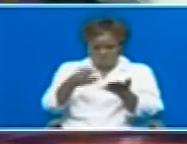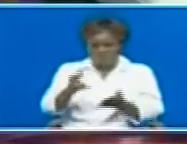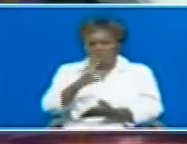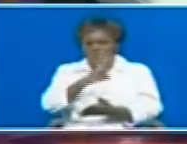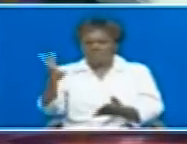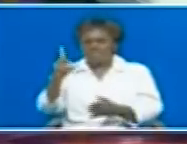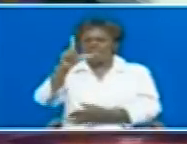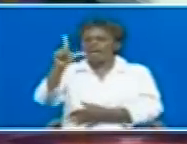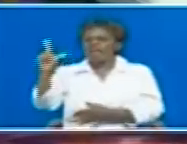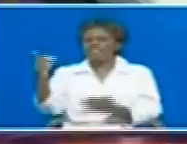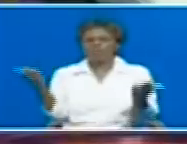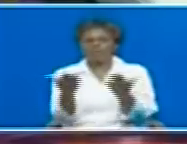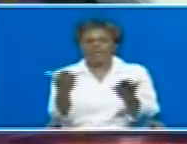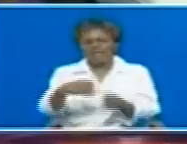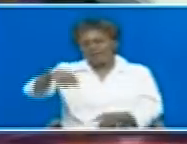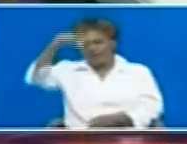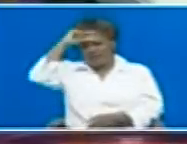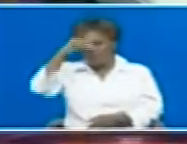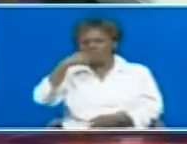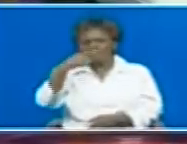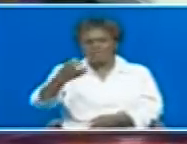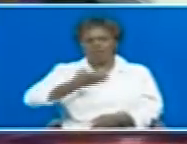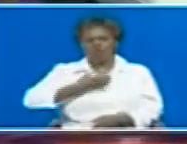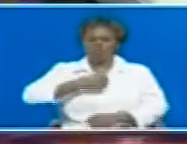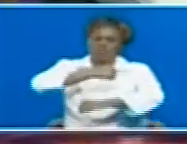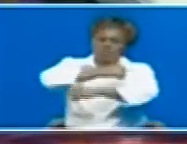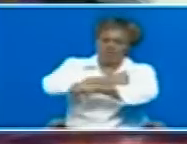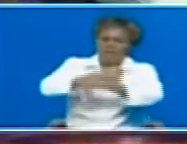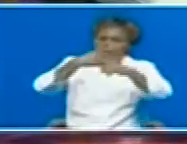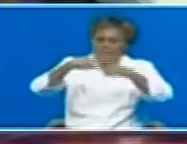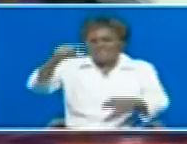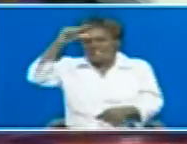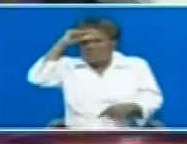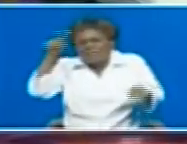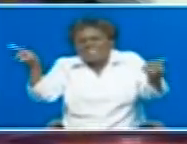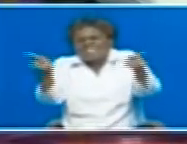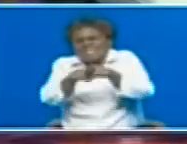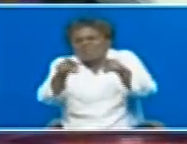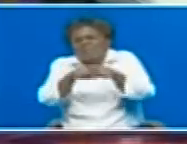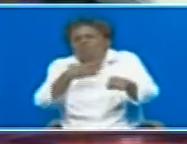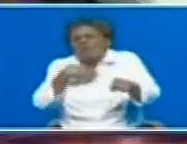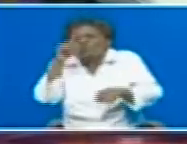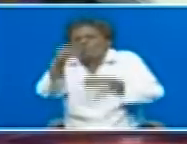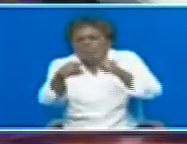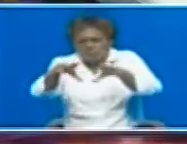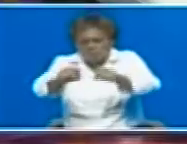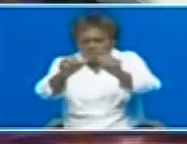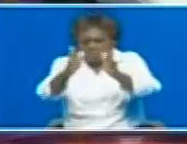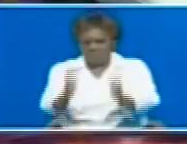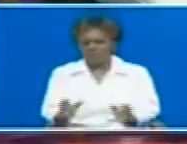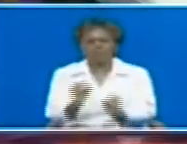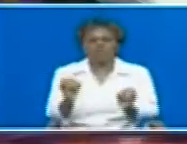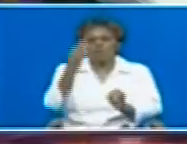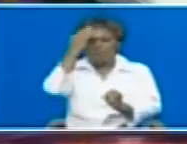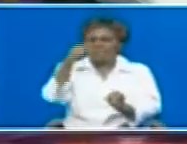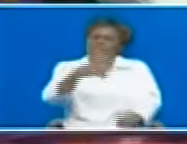and Langata. The government says the land belongs to the school. But the same government is not willing to prosecute the grabber. Because the grabber